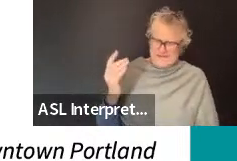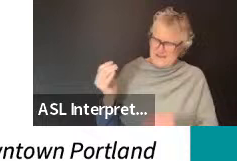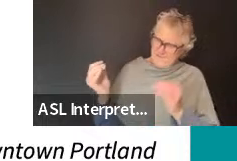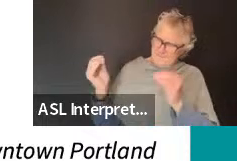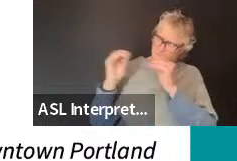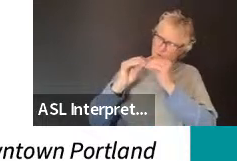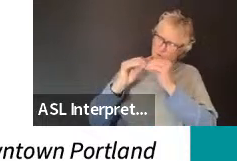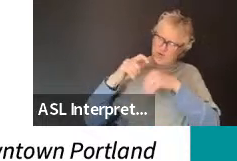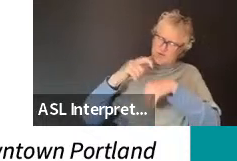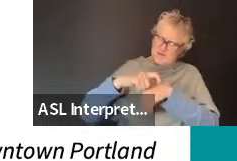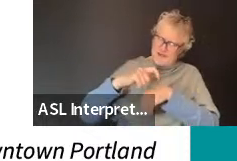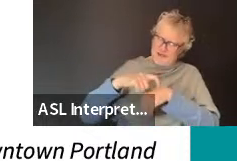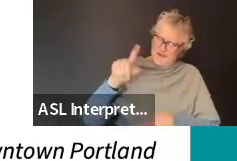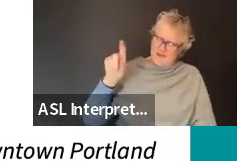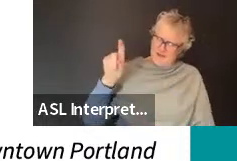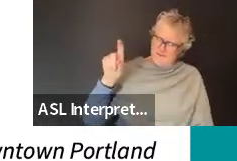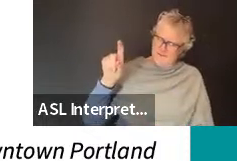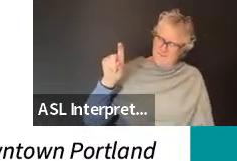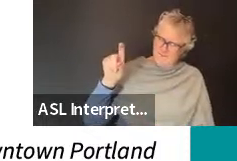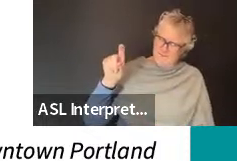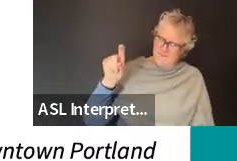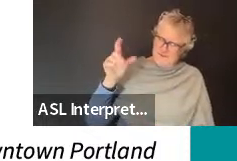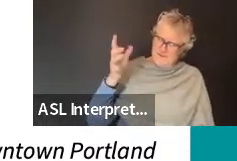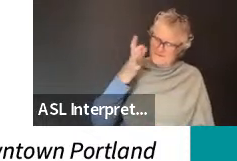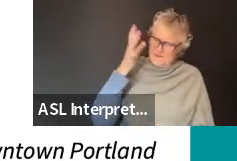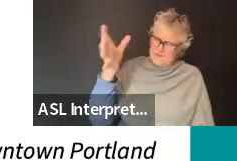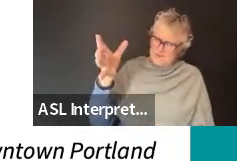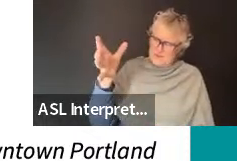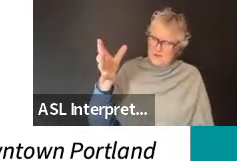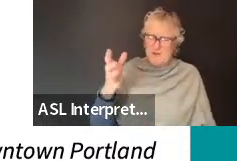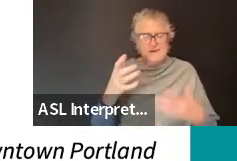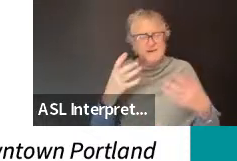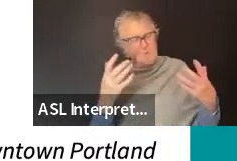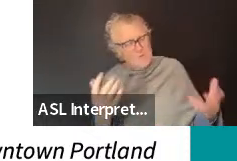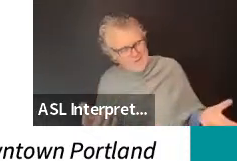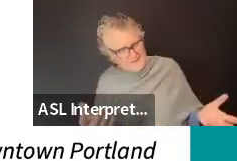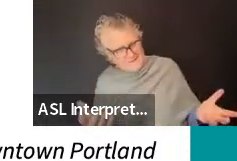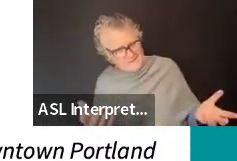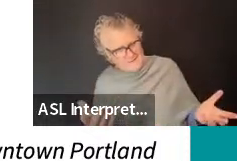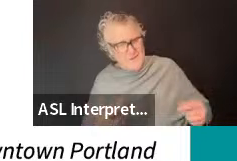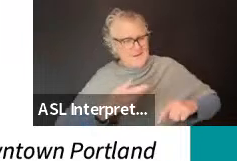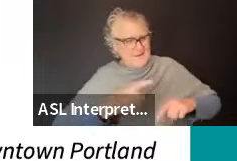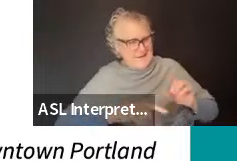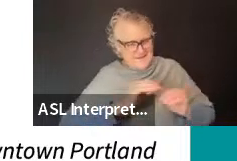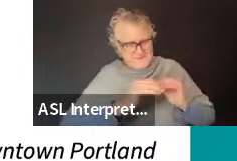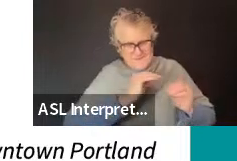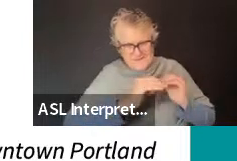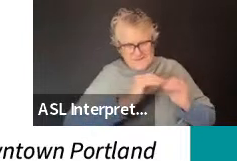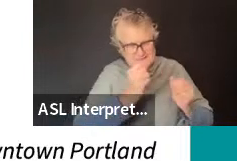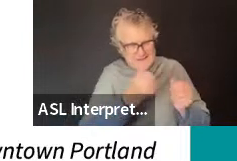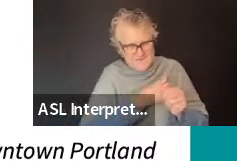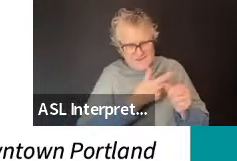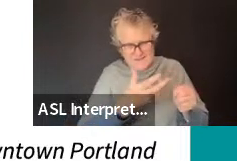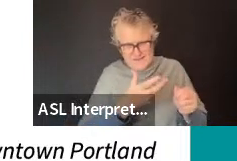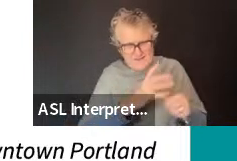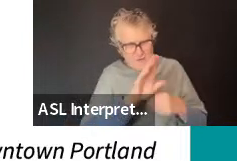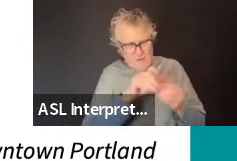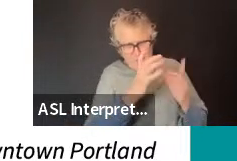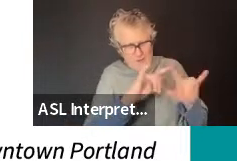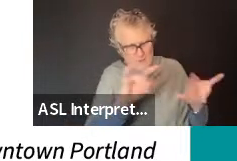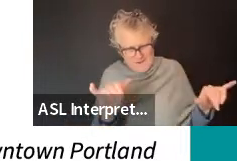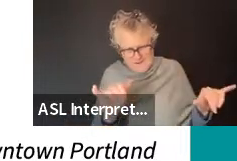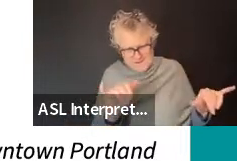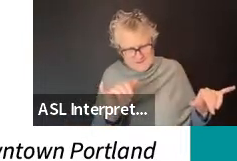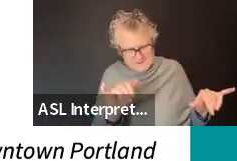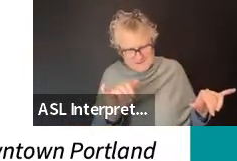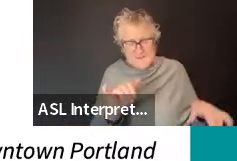but we can't fix everything everywhere all at once. And so just south of us at the intersection of I-5 and